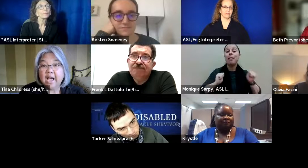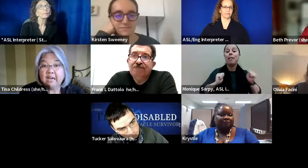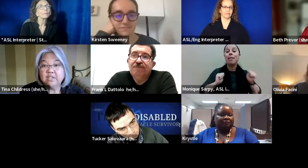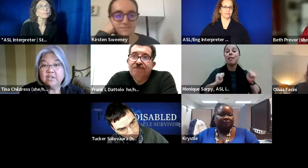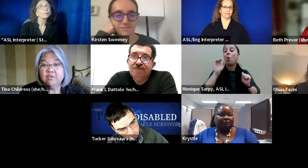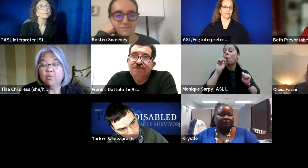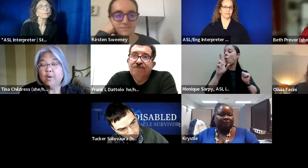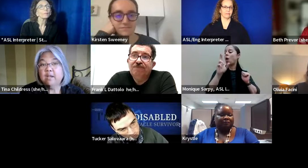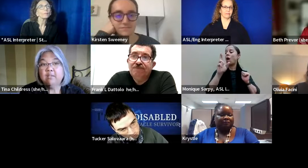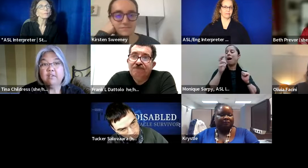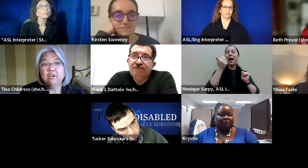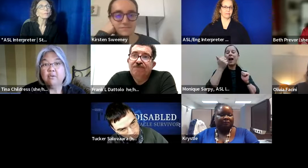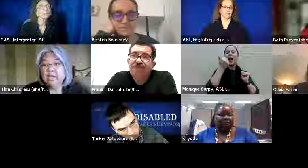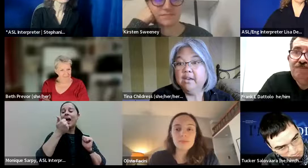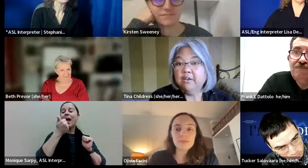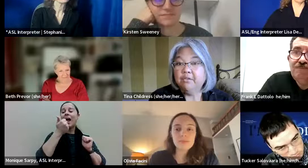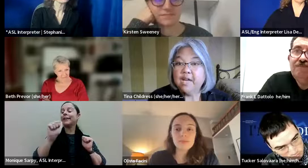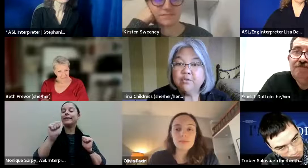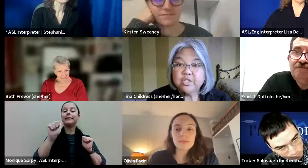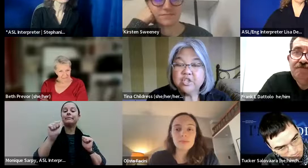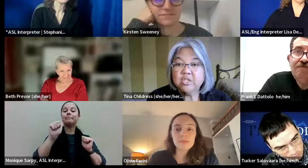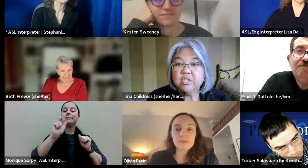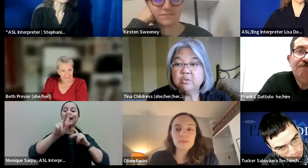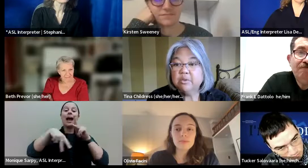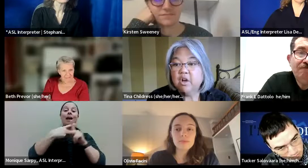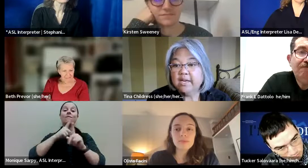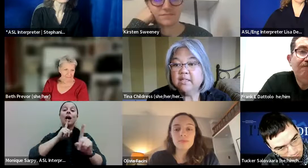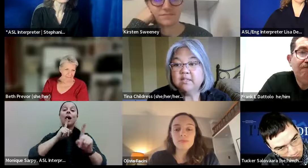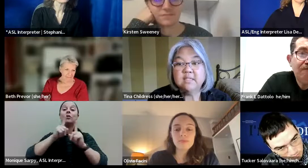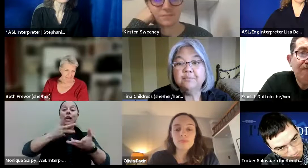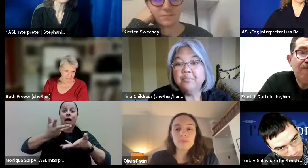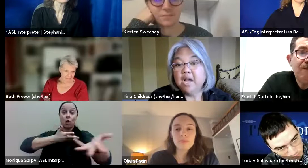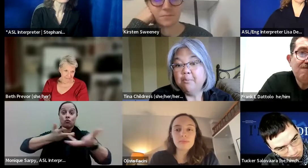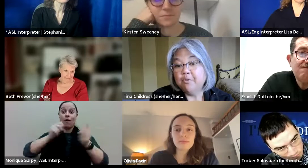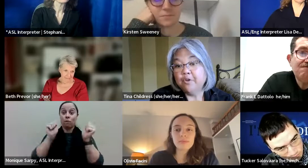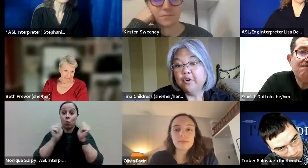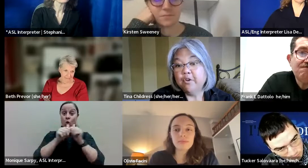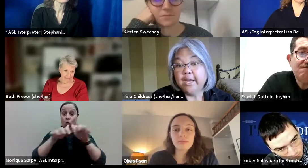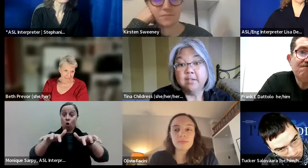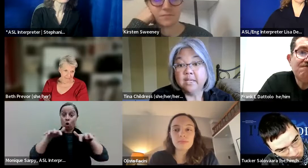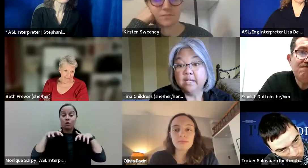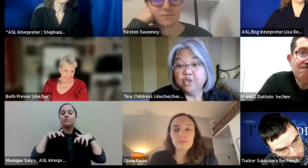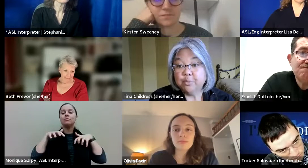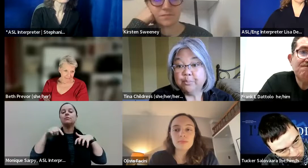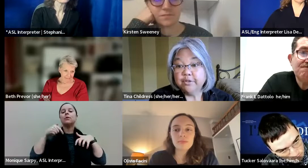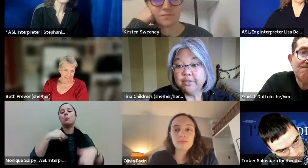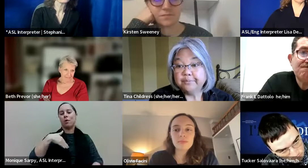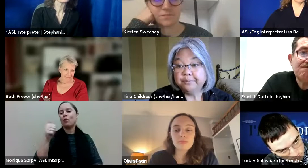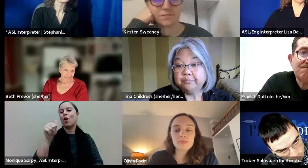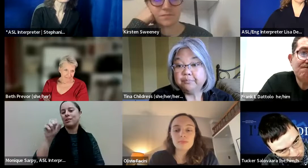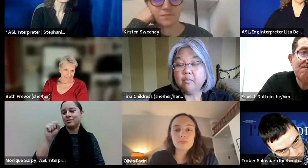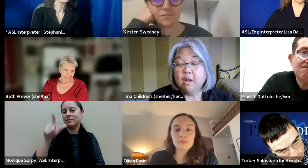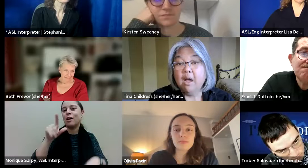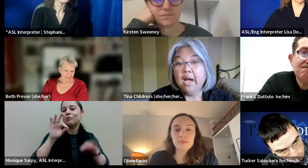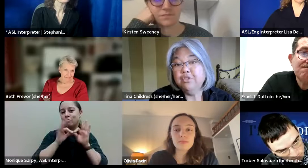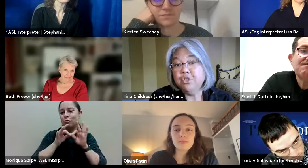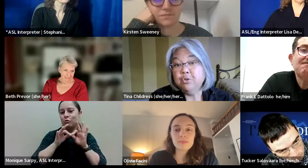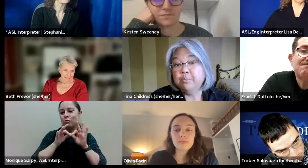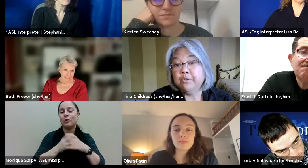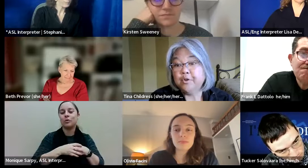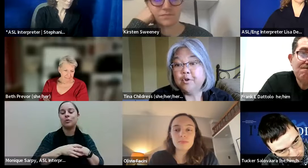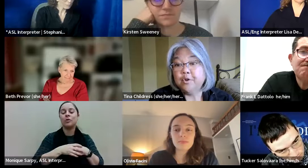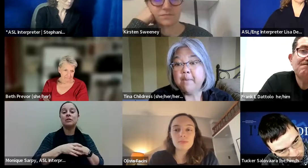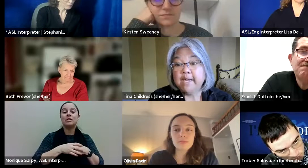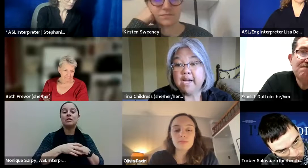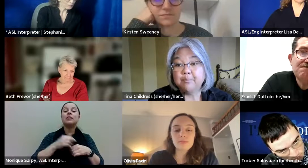that's interactive with, any kind of conversations with the audience, I prefer ASL interpreters. I